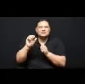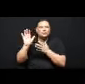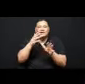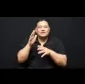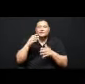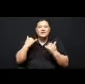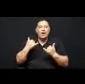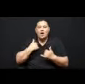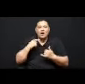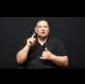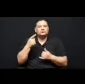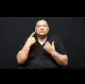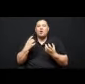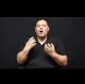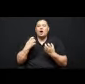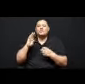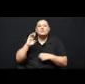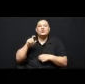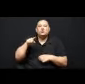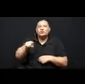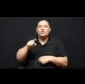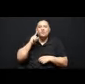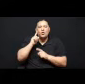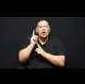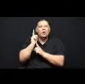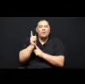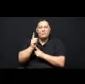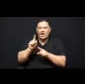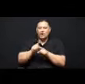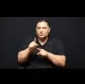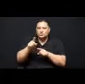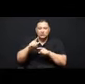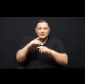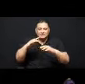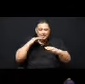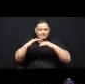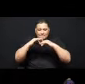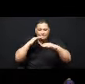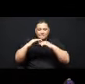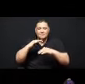moment as you skim the desert floor, to be that free.